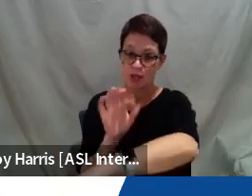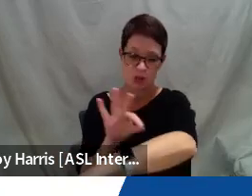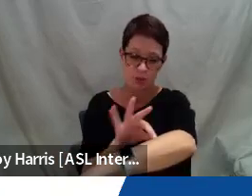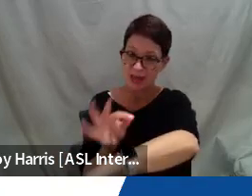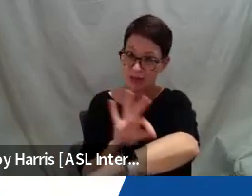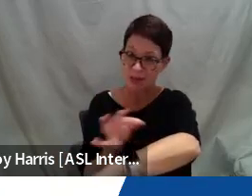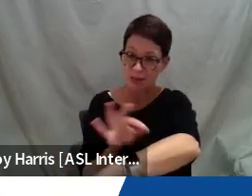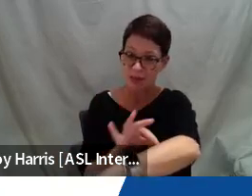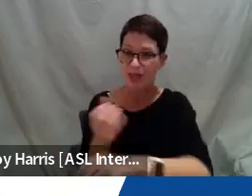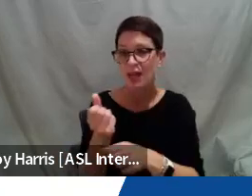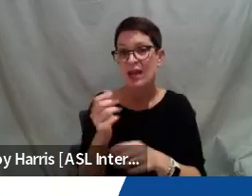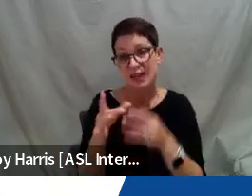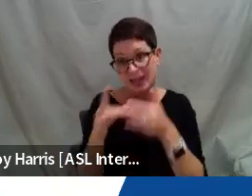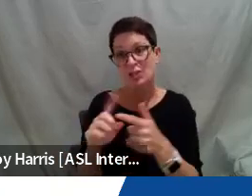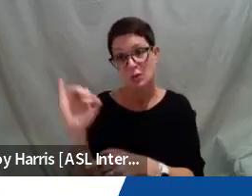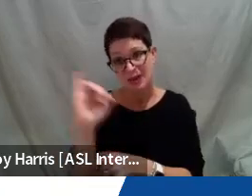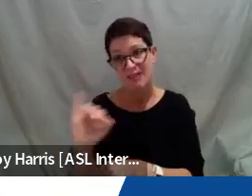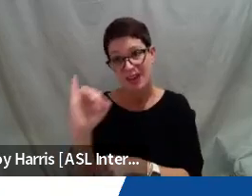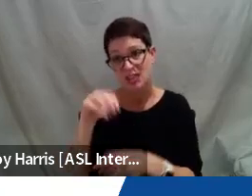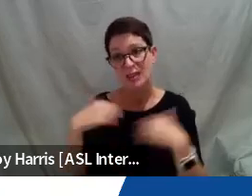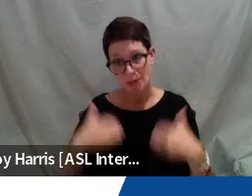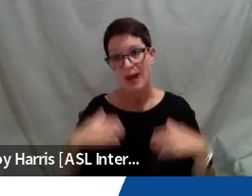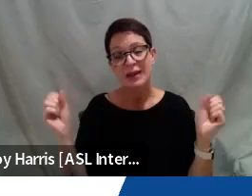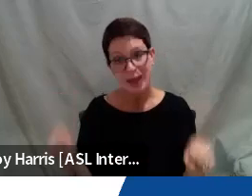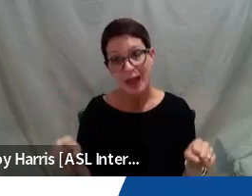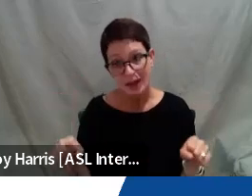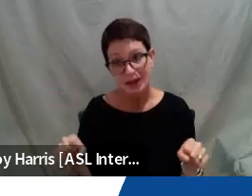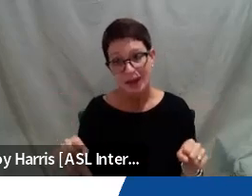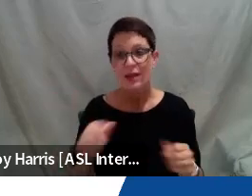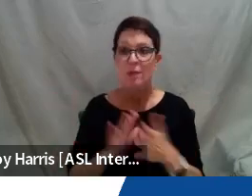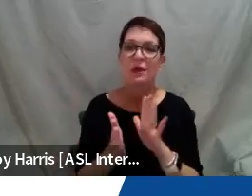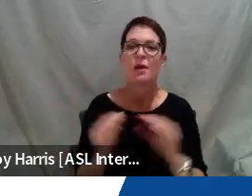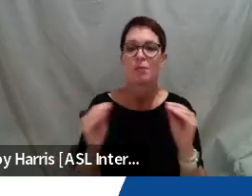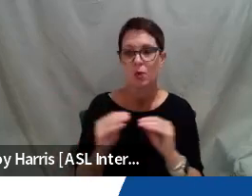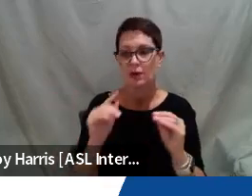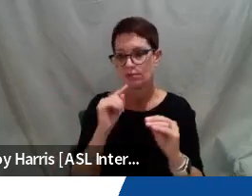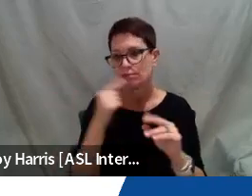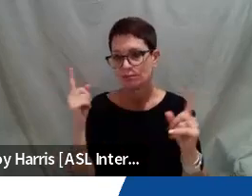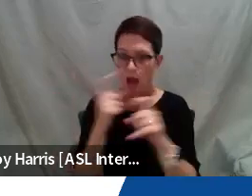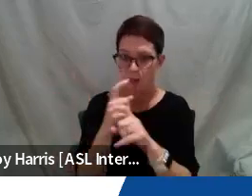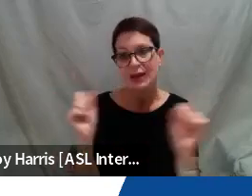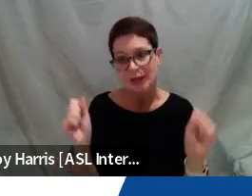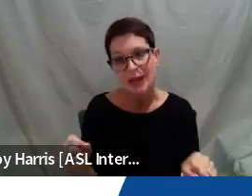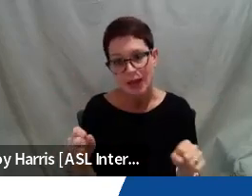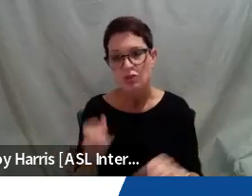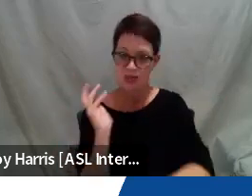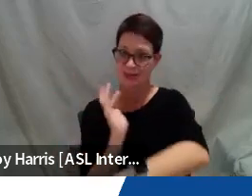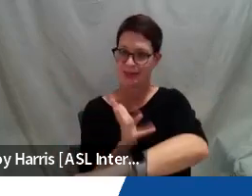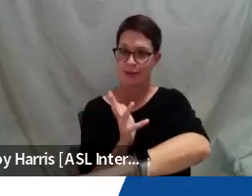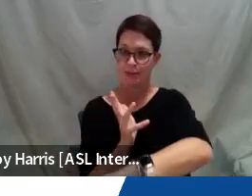can introduce infection to your body, and that could further complicate the situation.